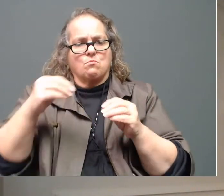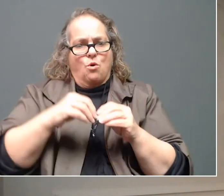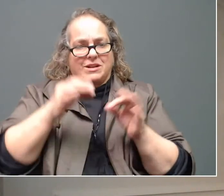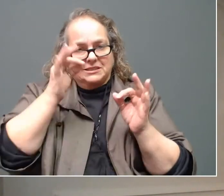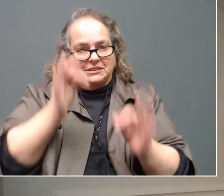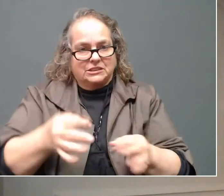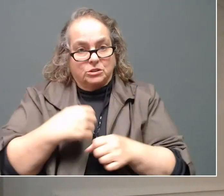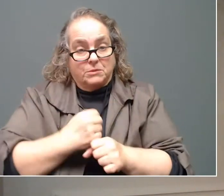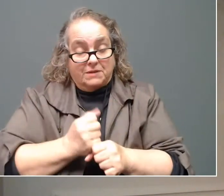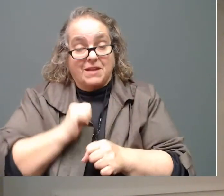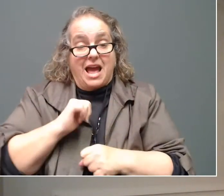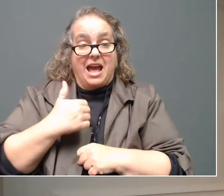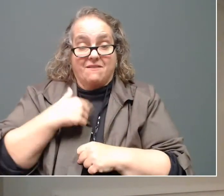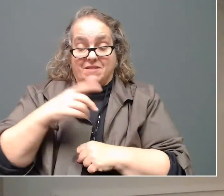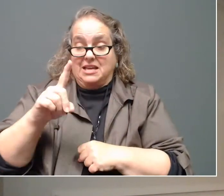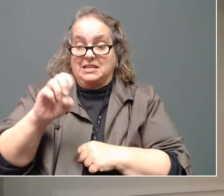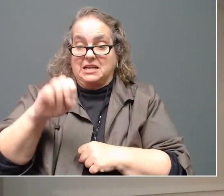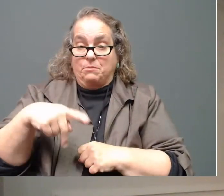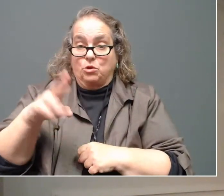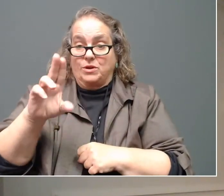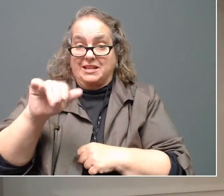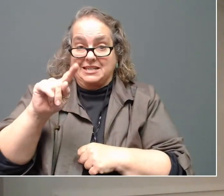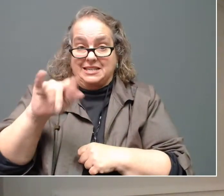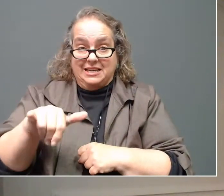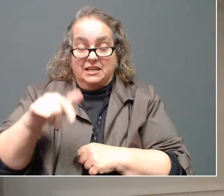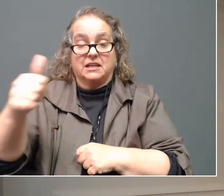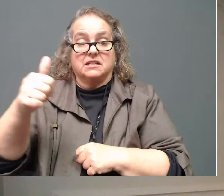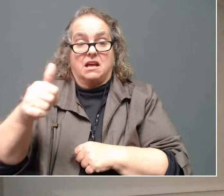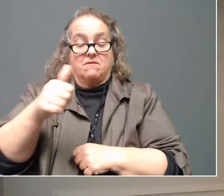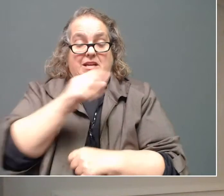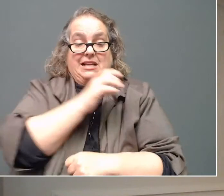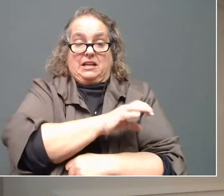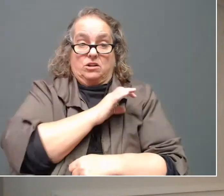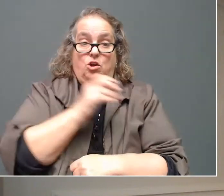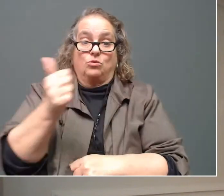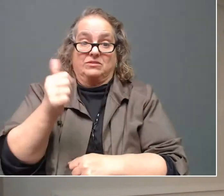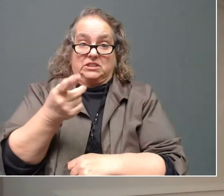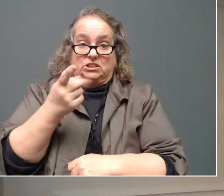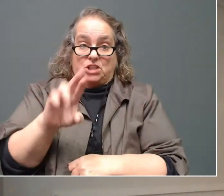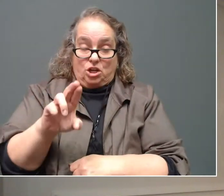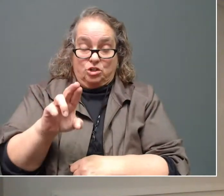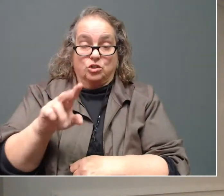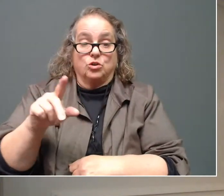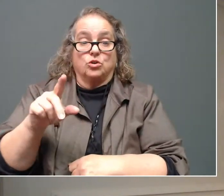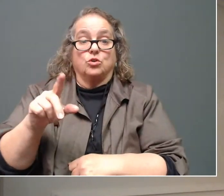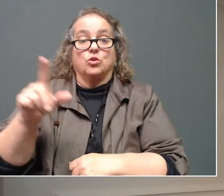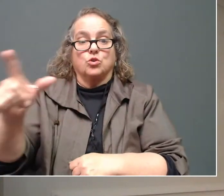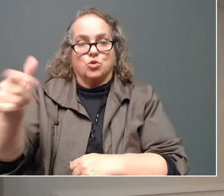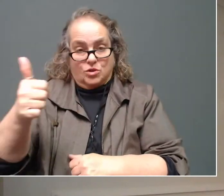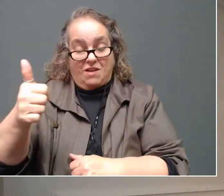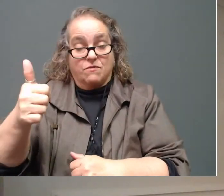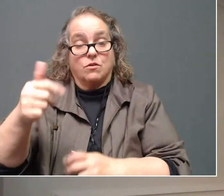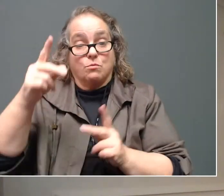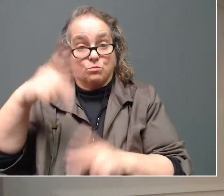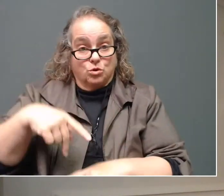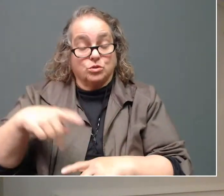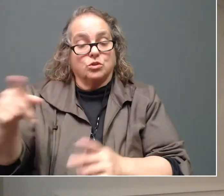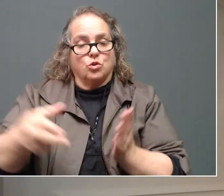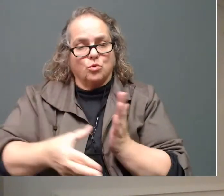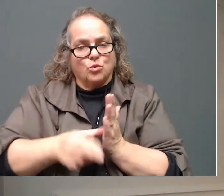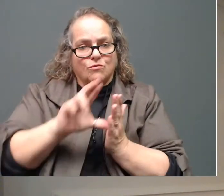clinical commissioner who is a physician and who reviews those cases that are felt to